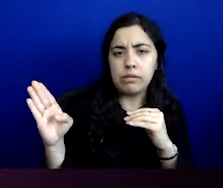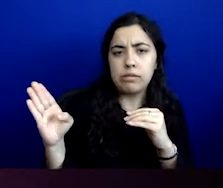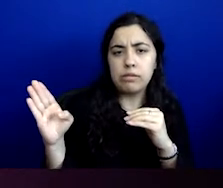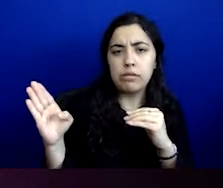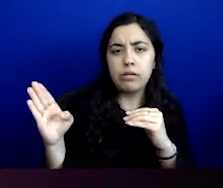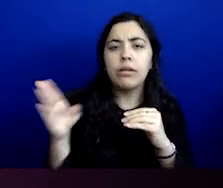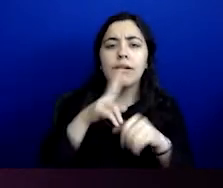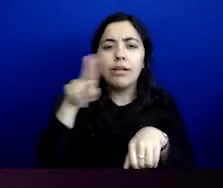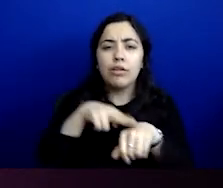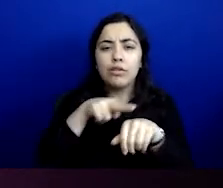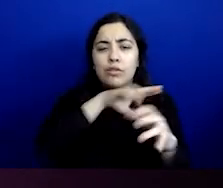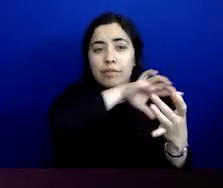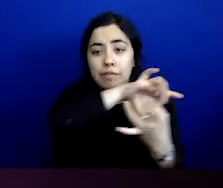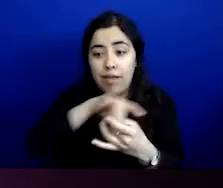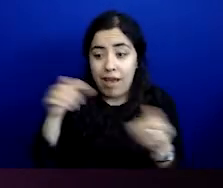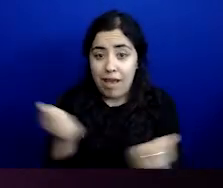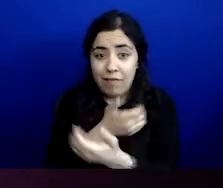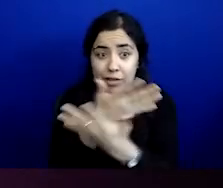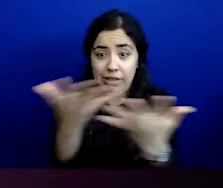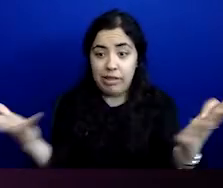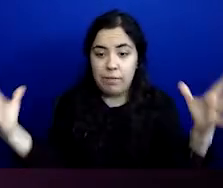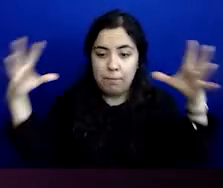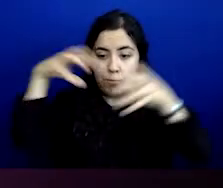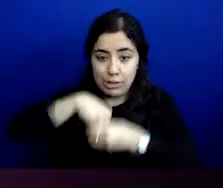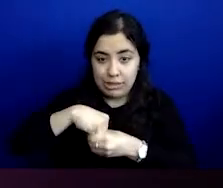of all this stuff put together.